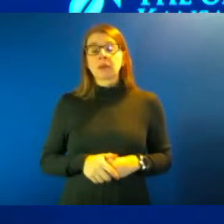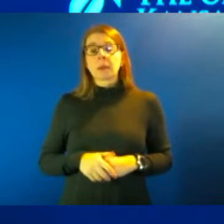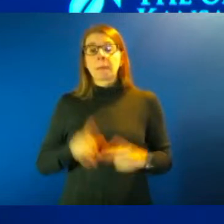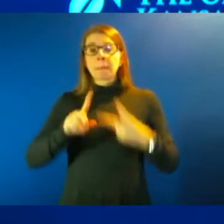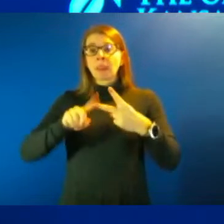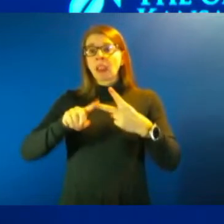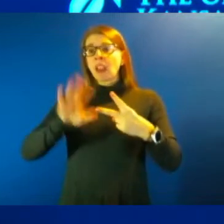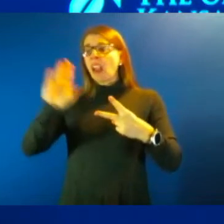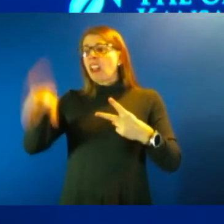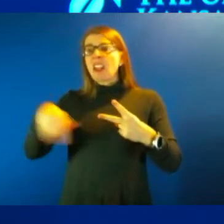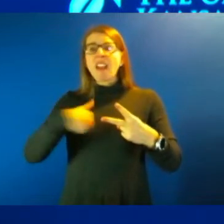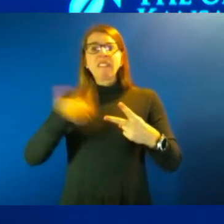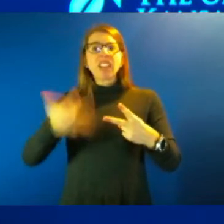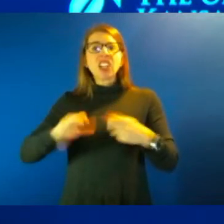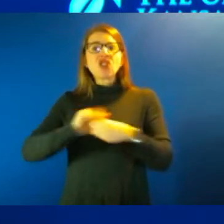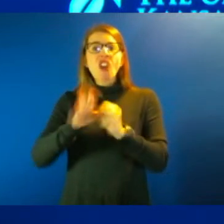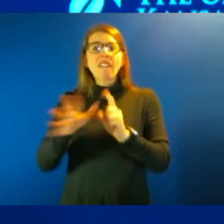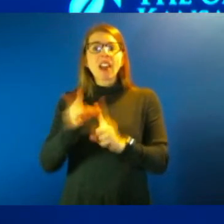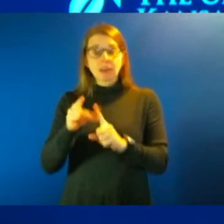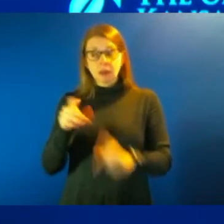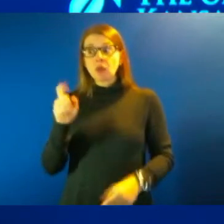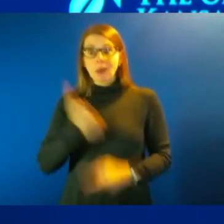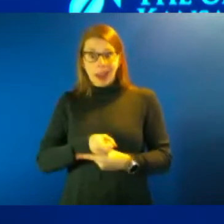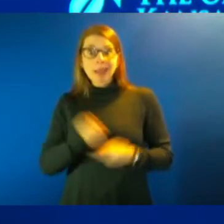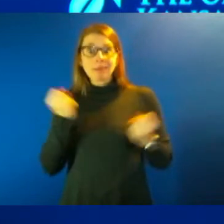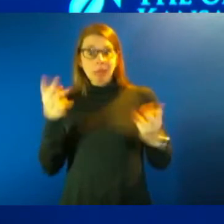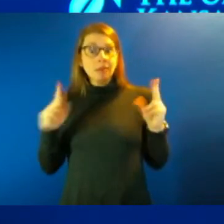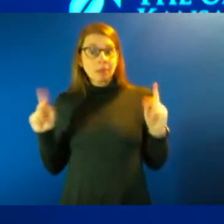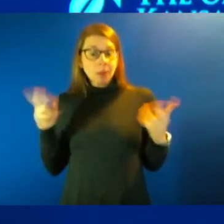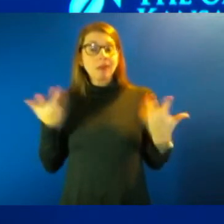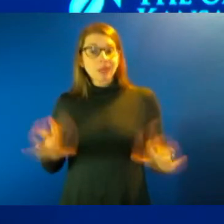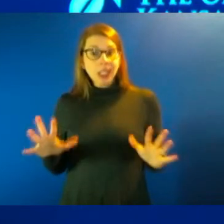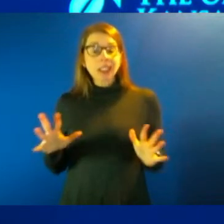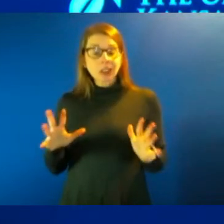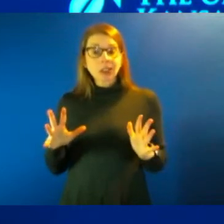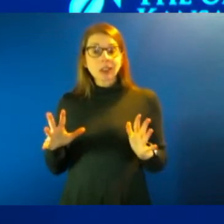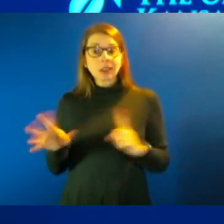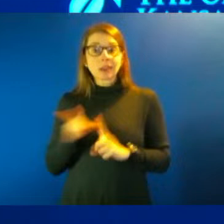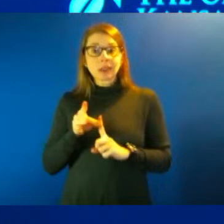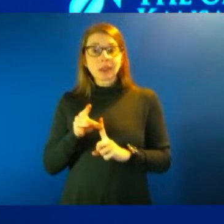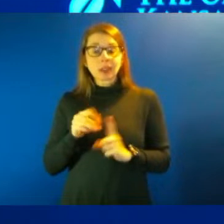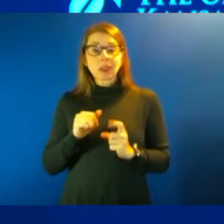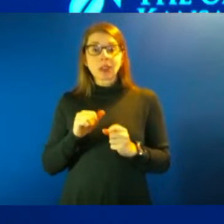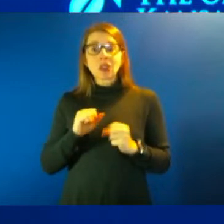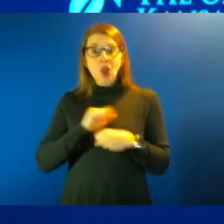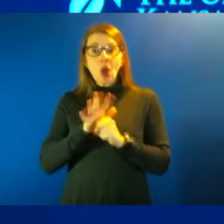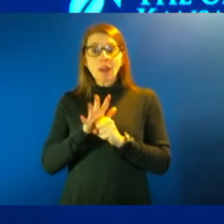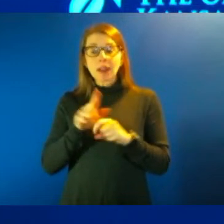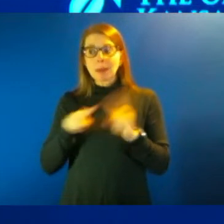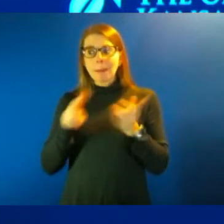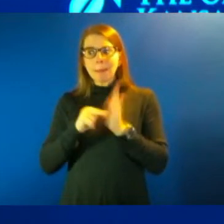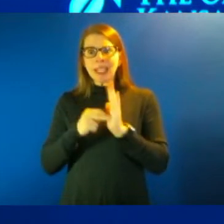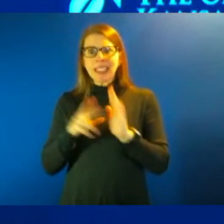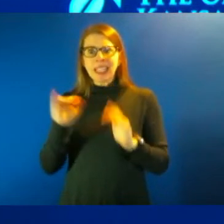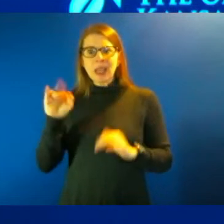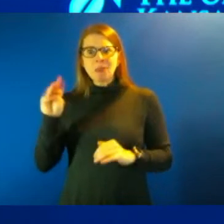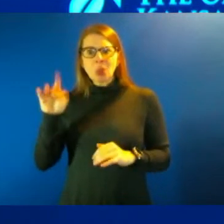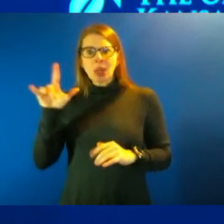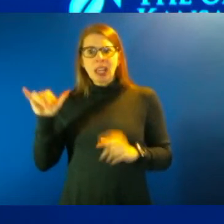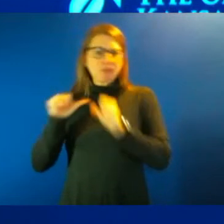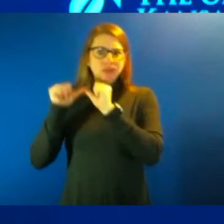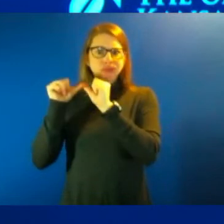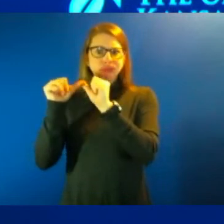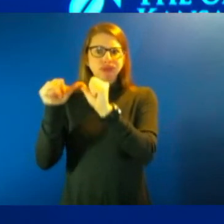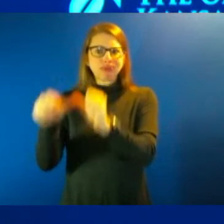COVID. Right, a lot of people have had COVID. That does not give you the lasting immunity that vaccination does, especially with the Delta